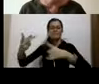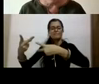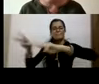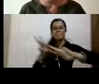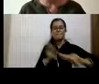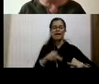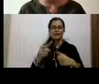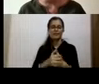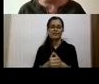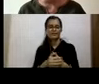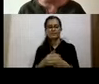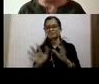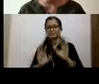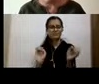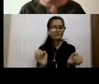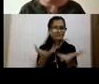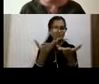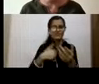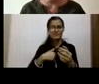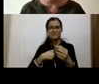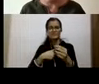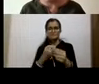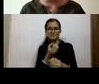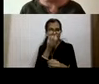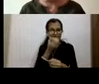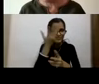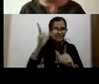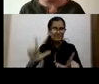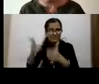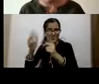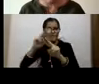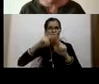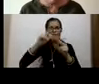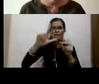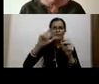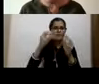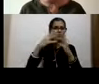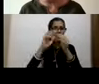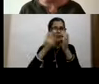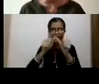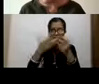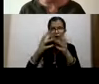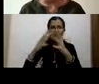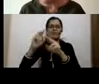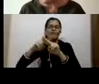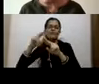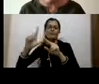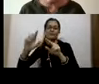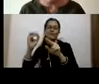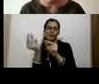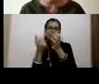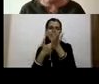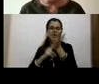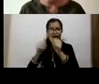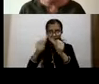We've started documenting our flora and fauna. And again, as I said, it's small, but we've got over 70 varieties of ferns in